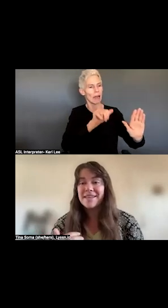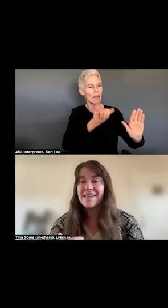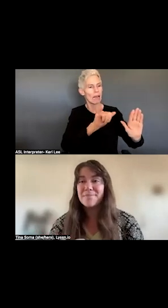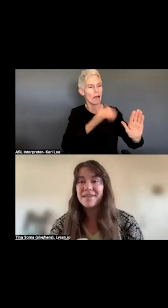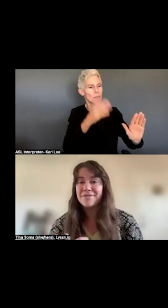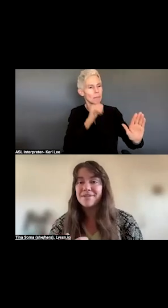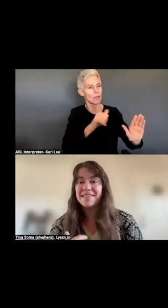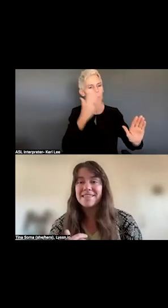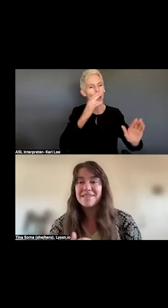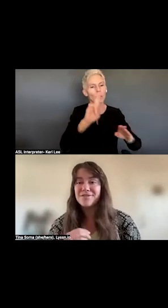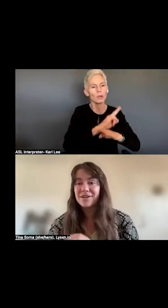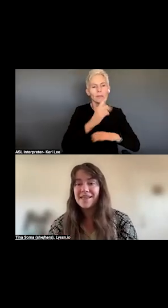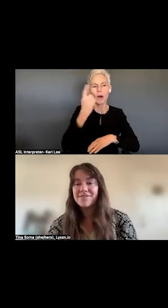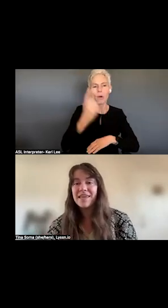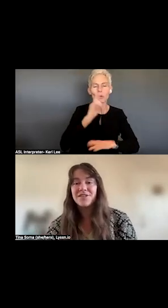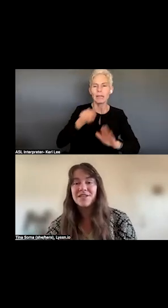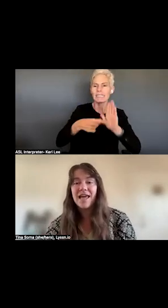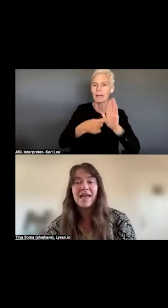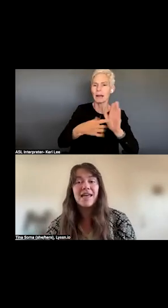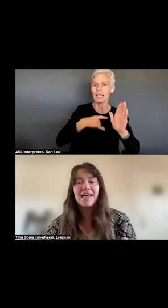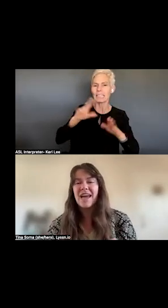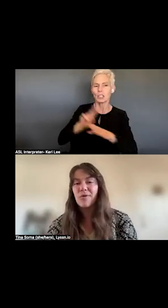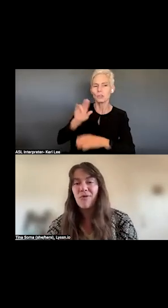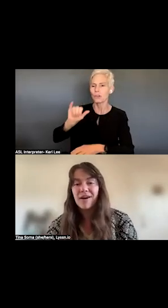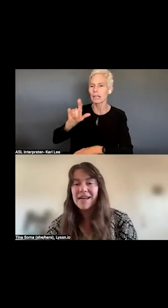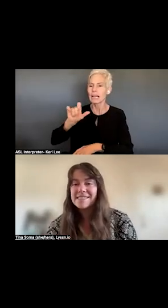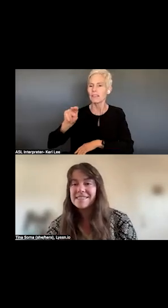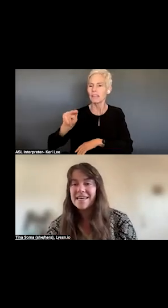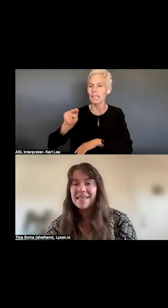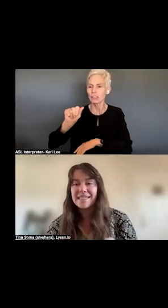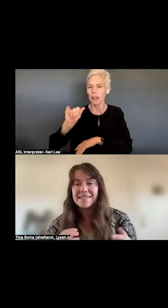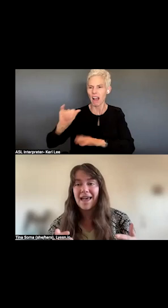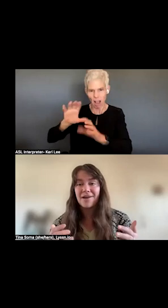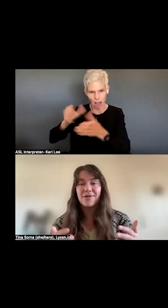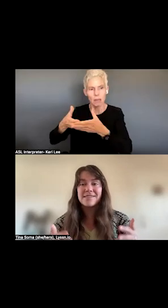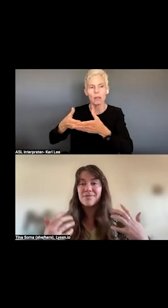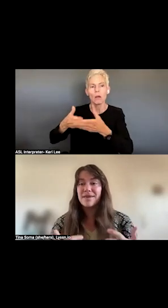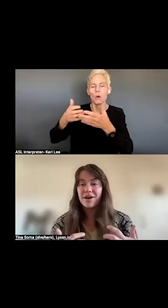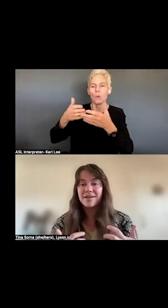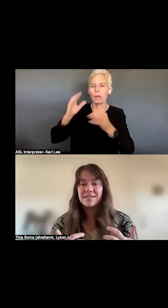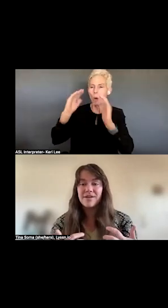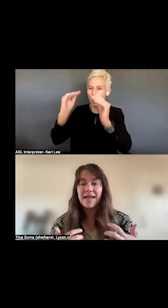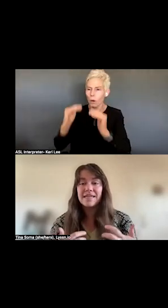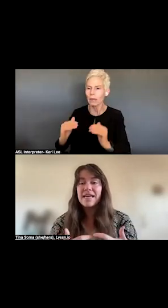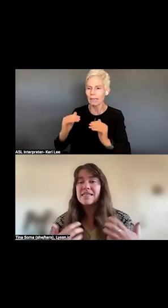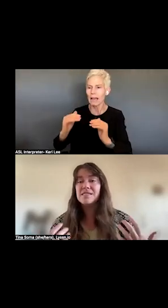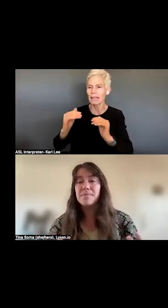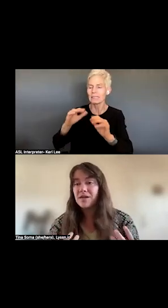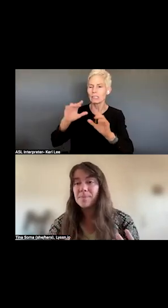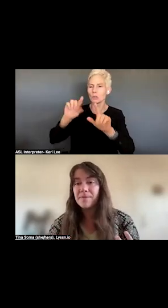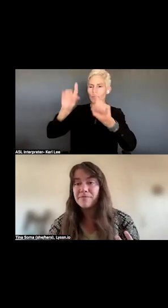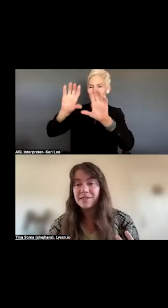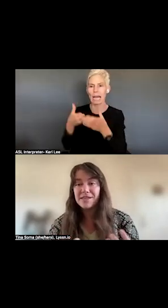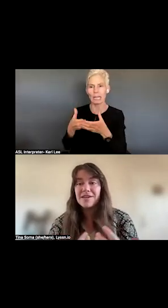one example that I really like to use for classification AI, again, we're organizing data into categories that we've already defined.